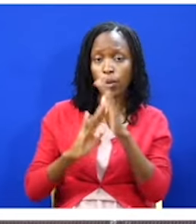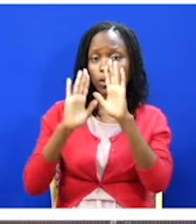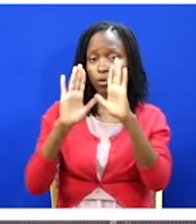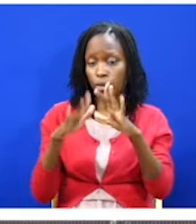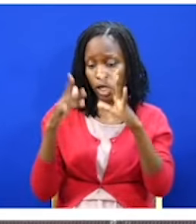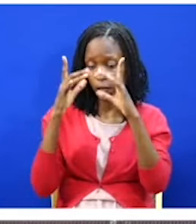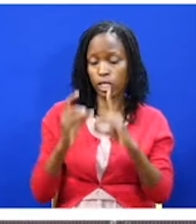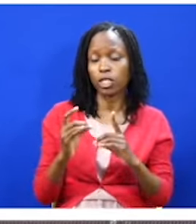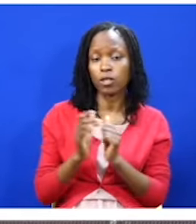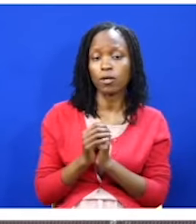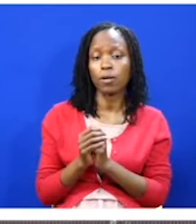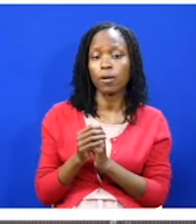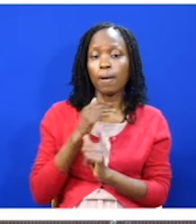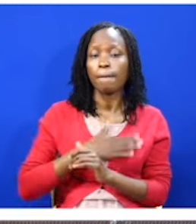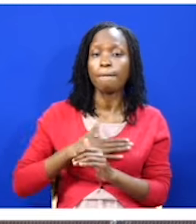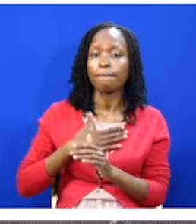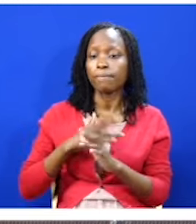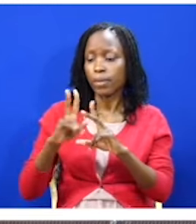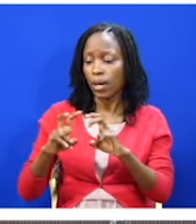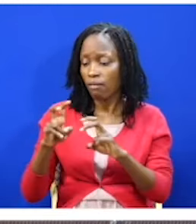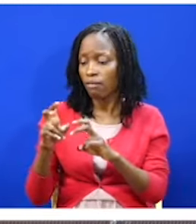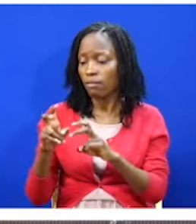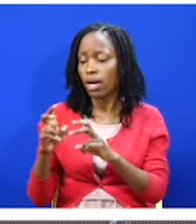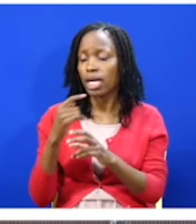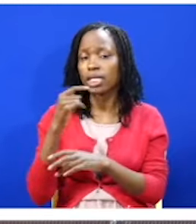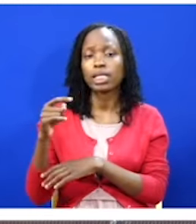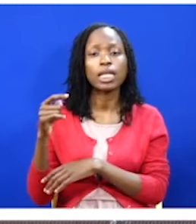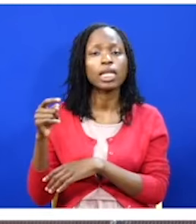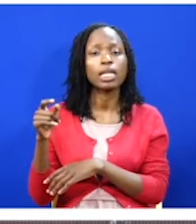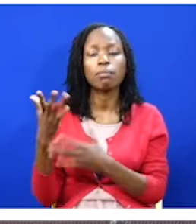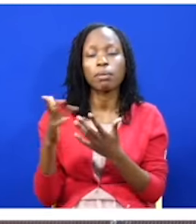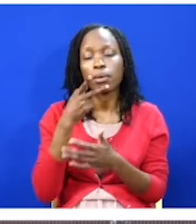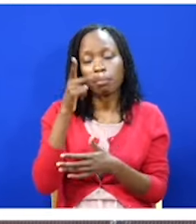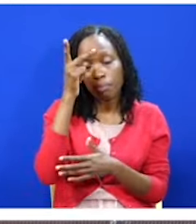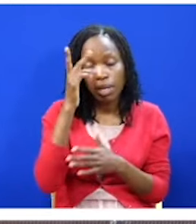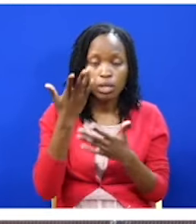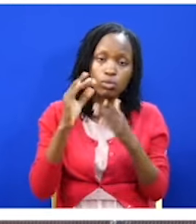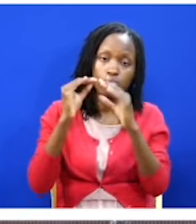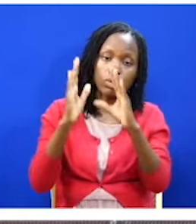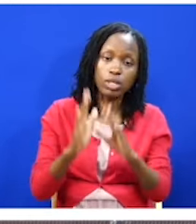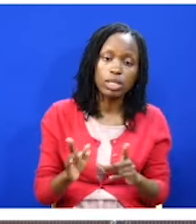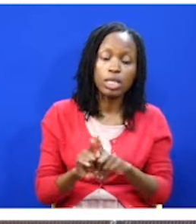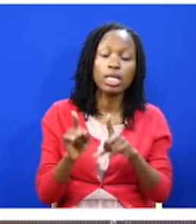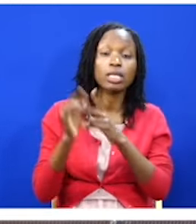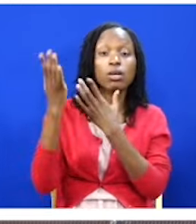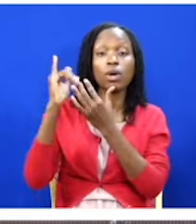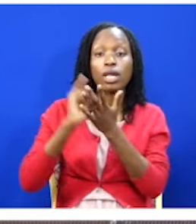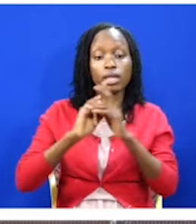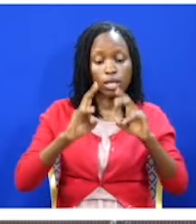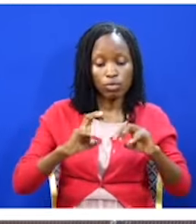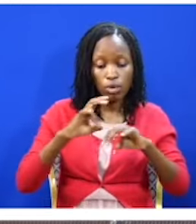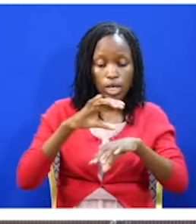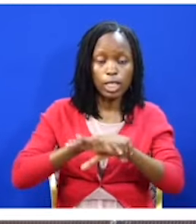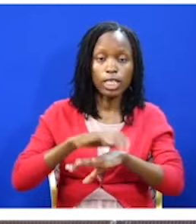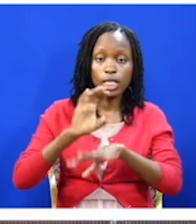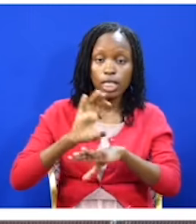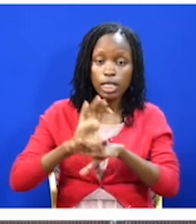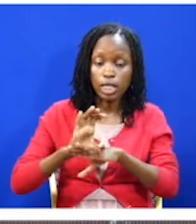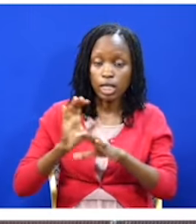decision. Please find someone to share it with, like a parent or a teacher. We also hope that you find a church to plug